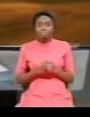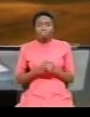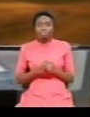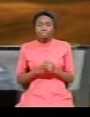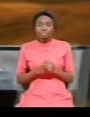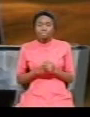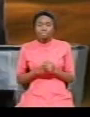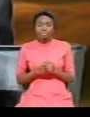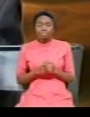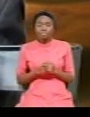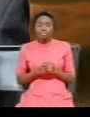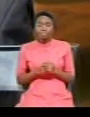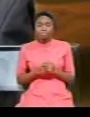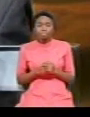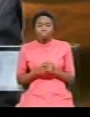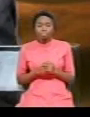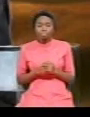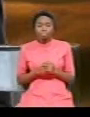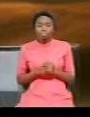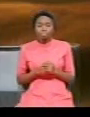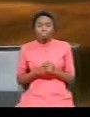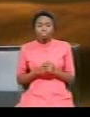3, verse 13.